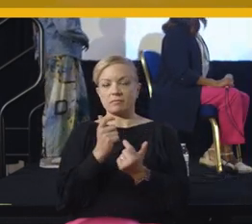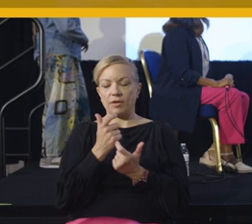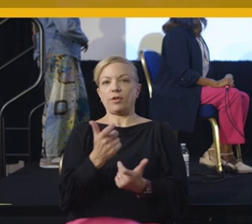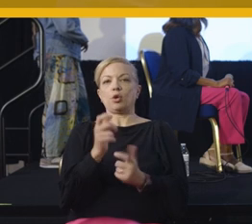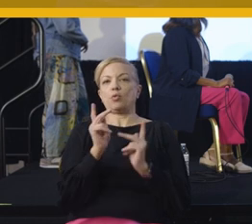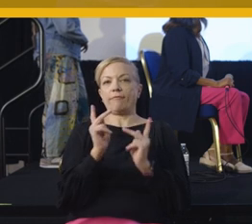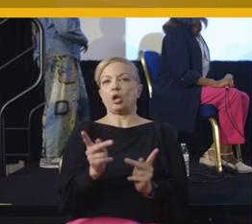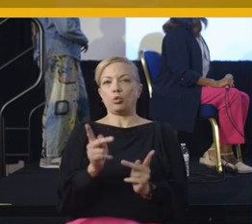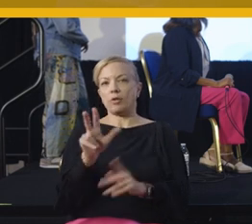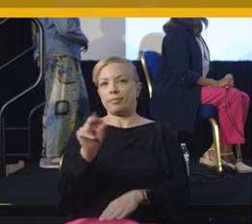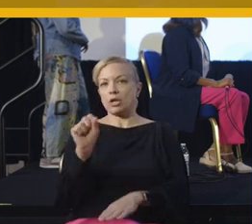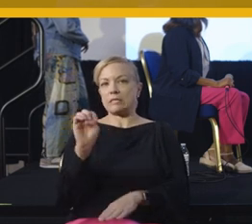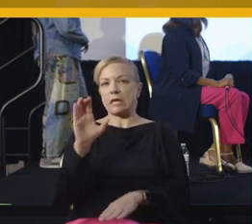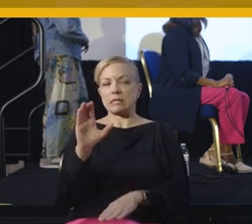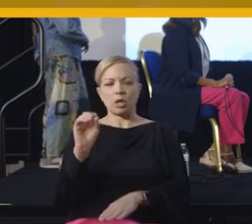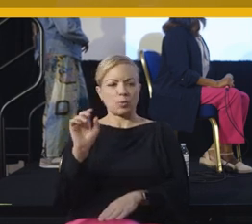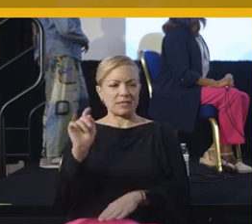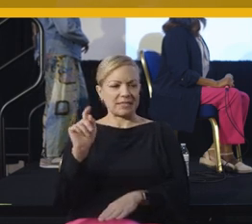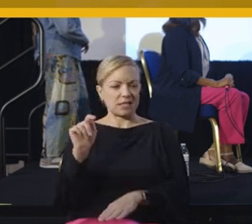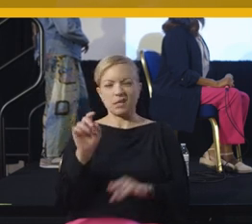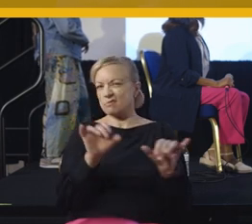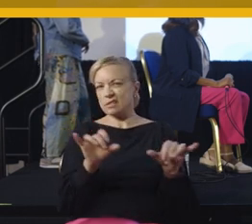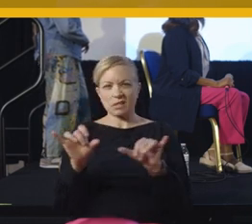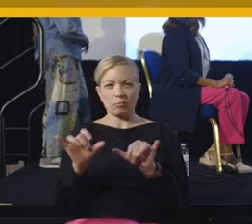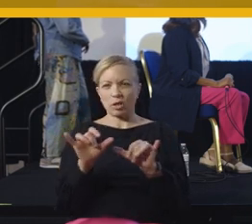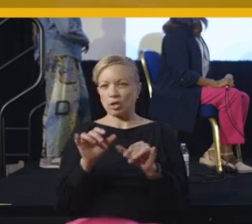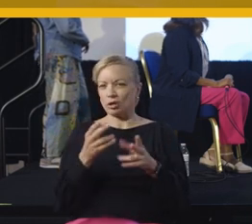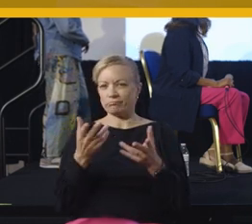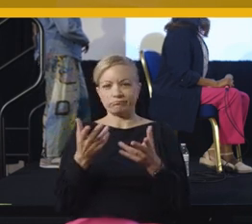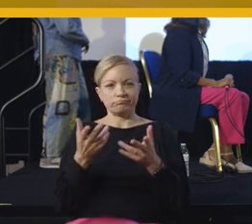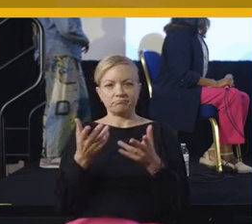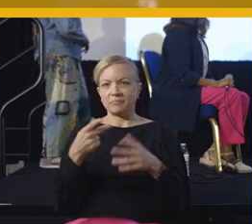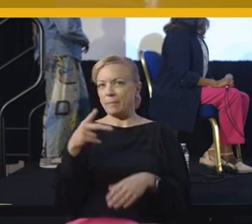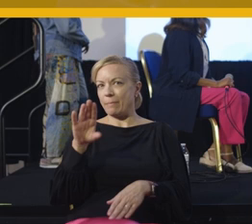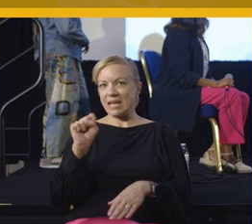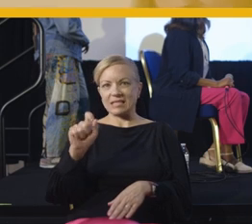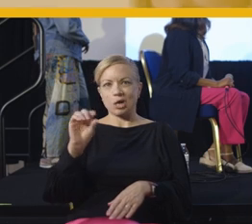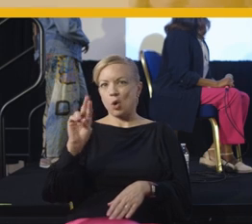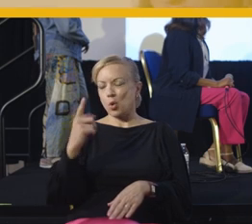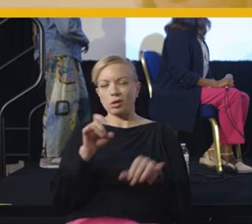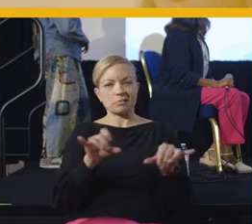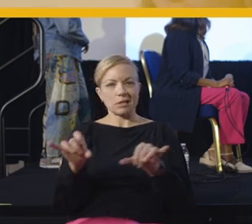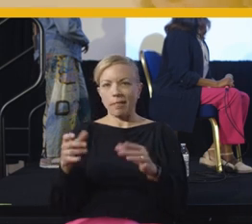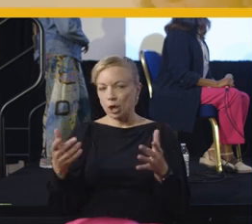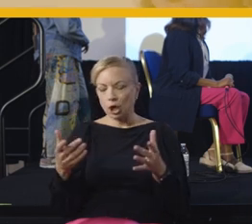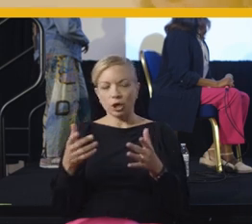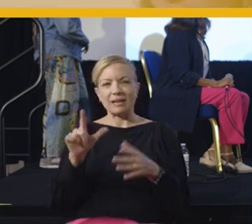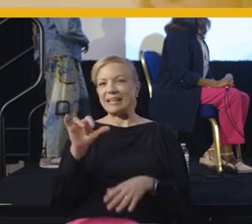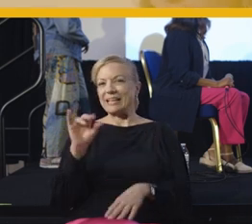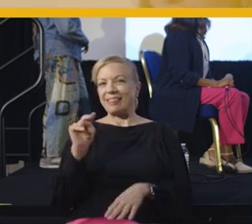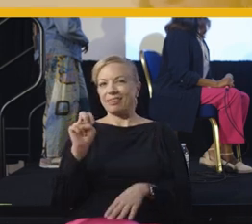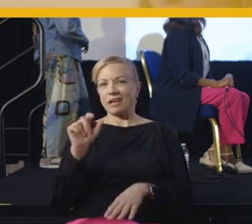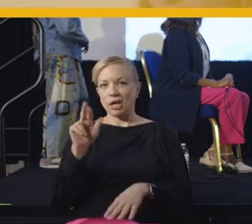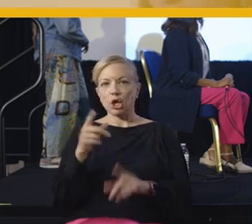view. I believe on OTT, it's similar, and then, yeah, on PBS.org, it's similar as well. Linear, we